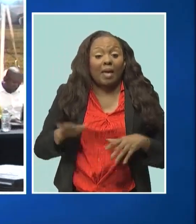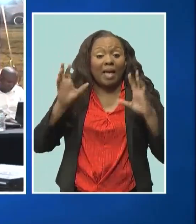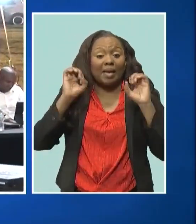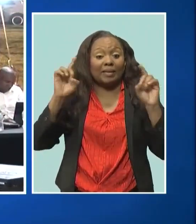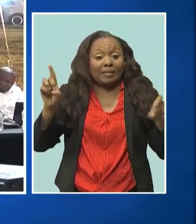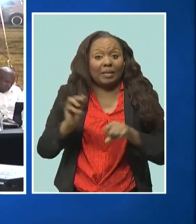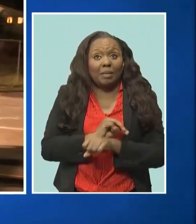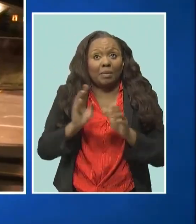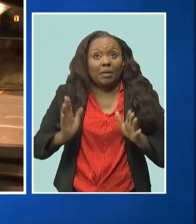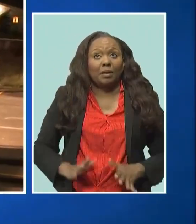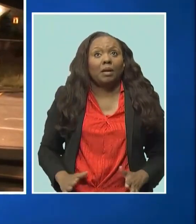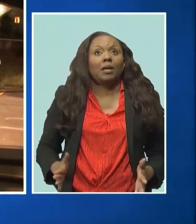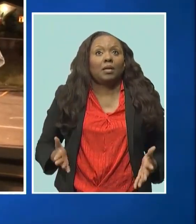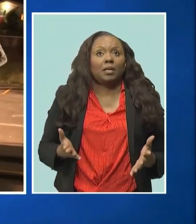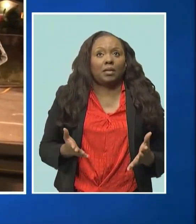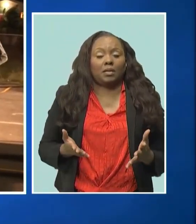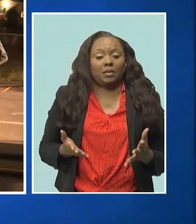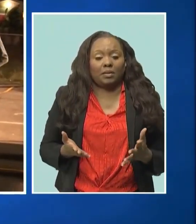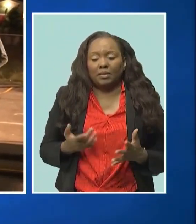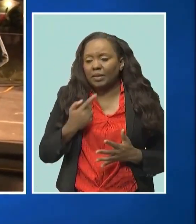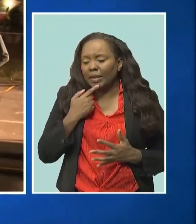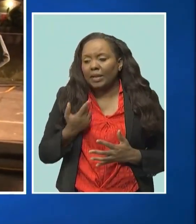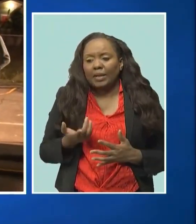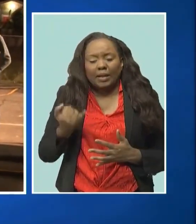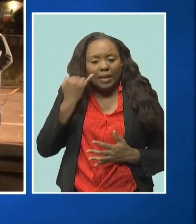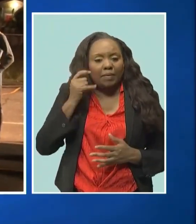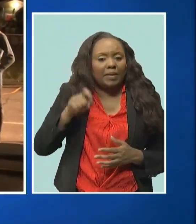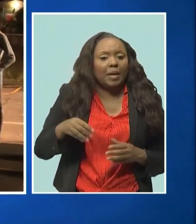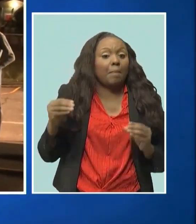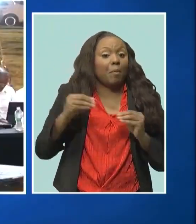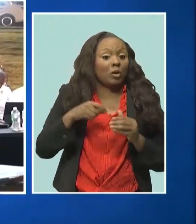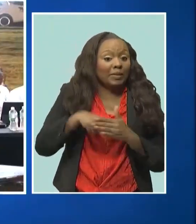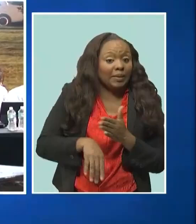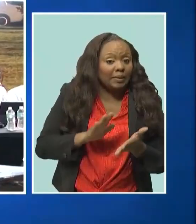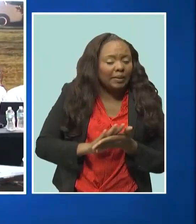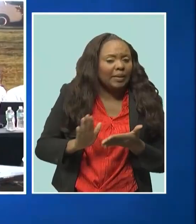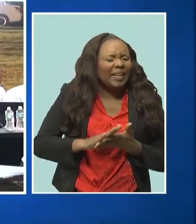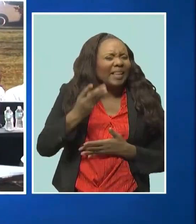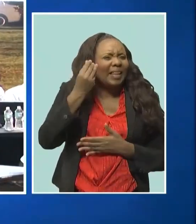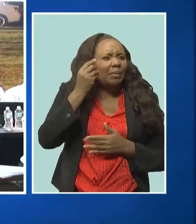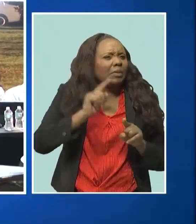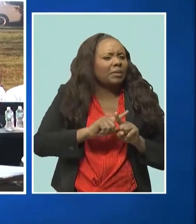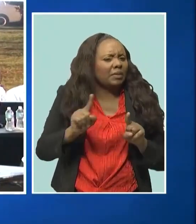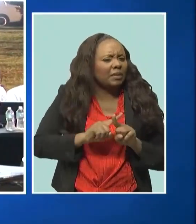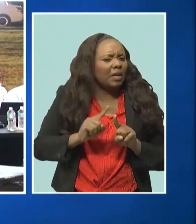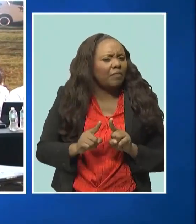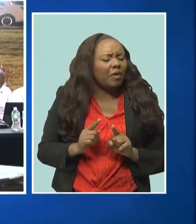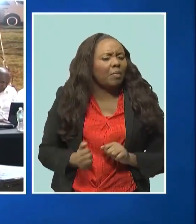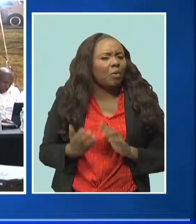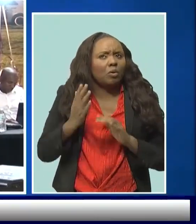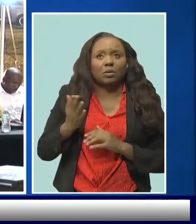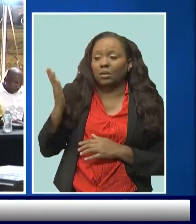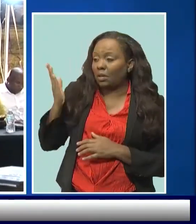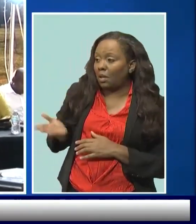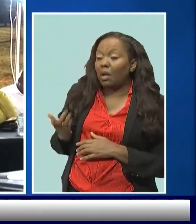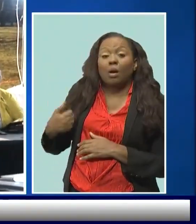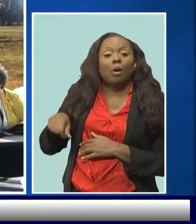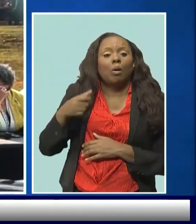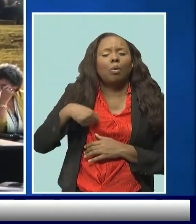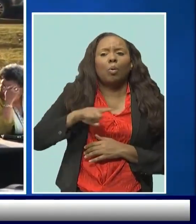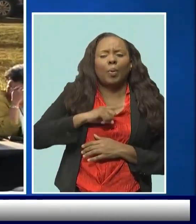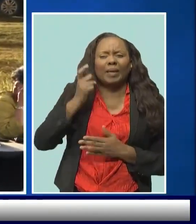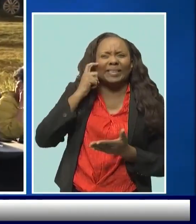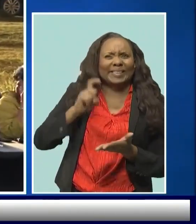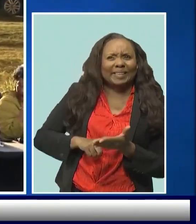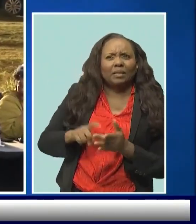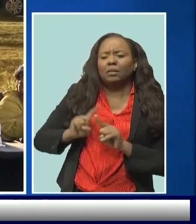working on alternatives should deeper cleaning or relocation be necessary. And we have identified alternative locations that in the event that